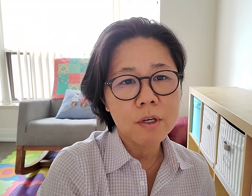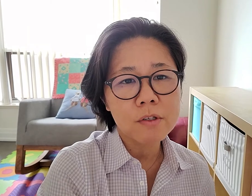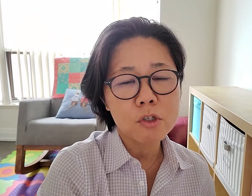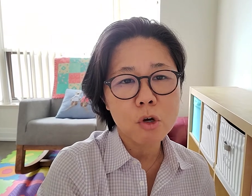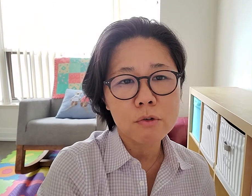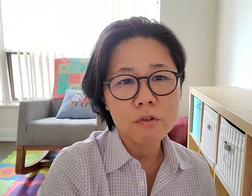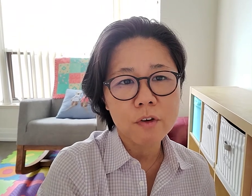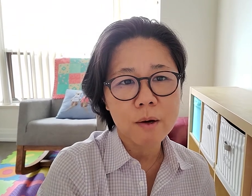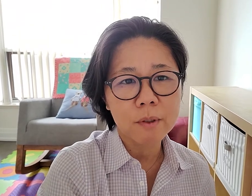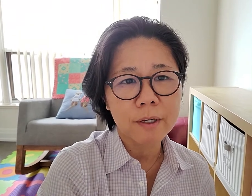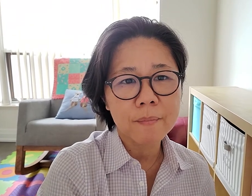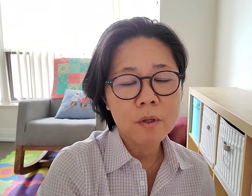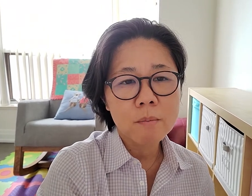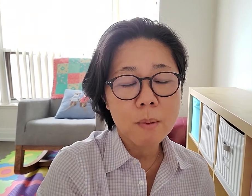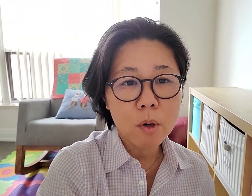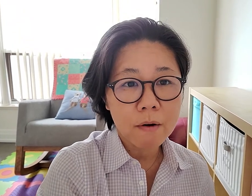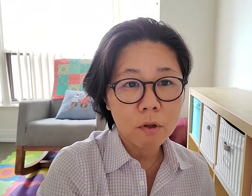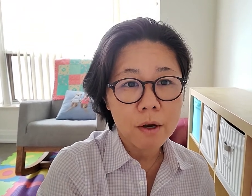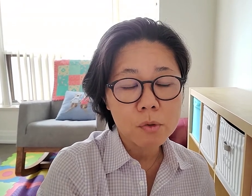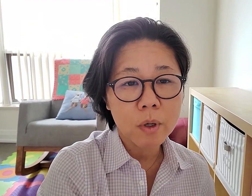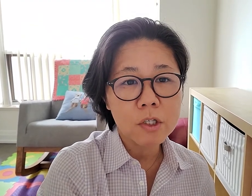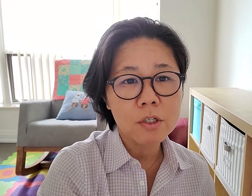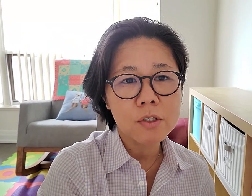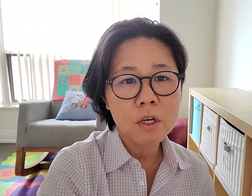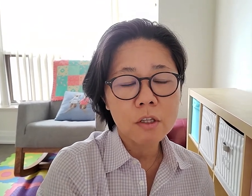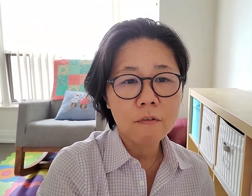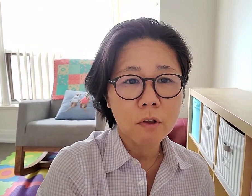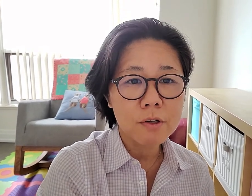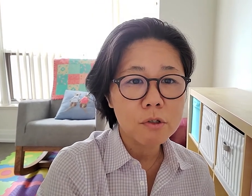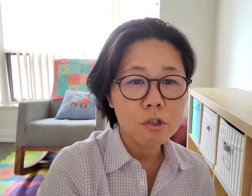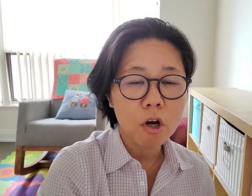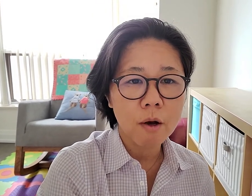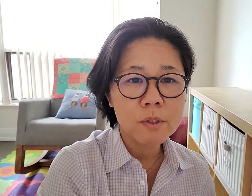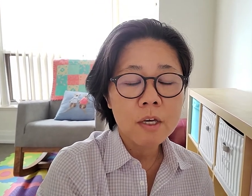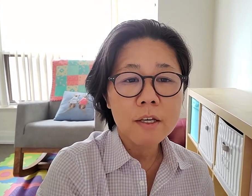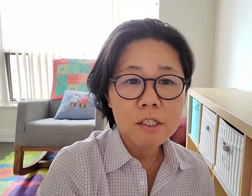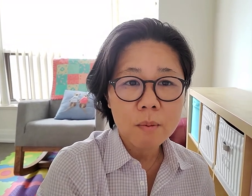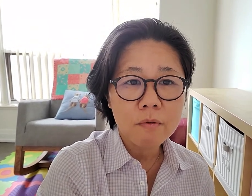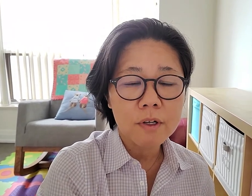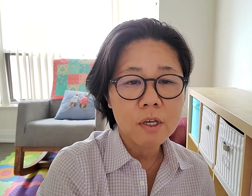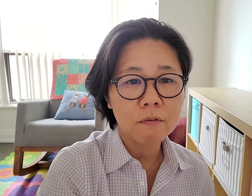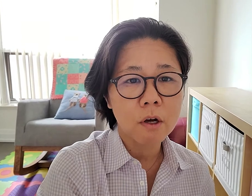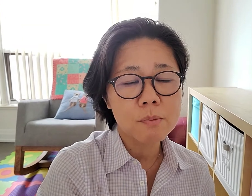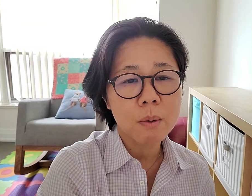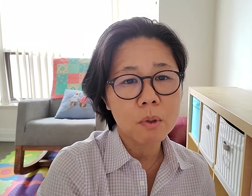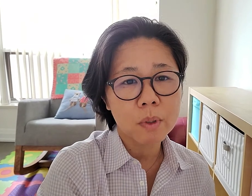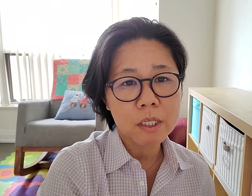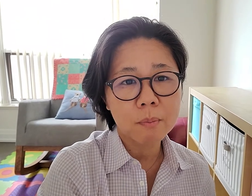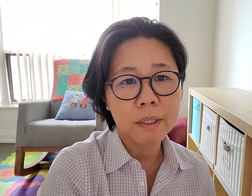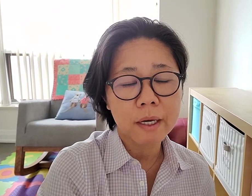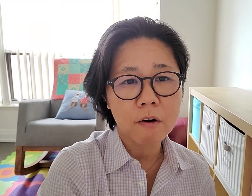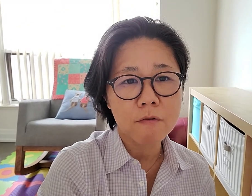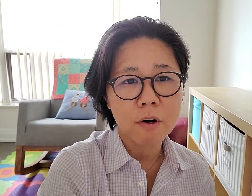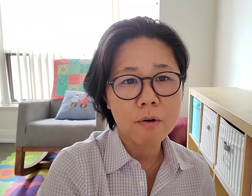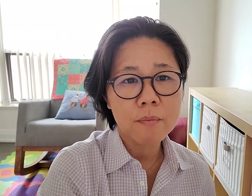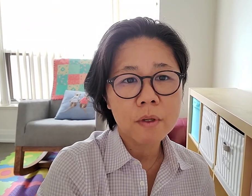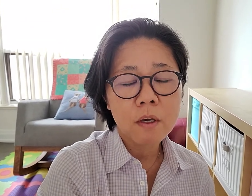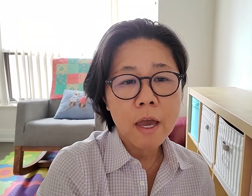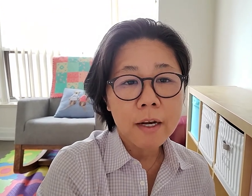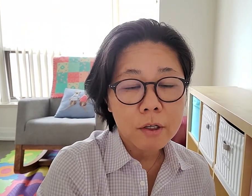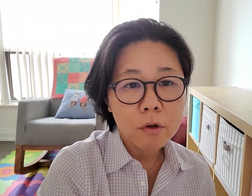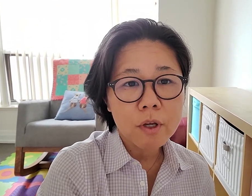our communities and chosen family. People have lost wages, they've lost their jobs, and some of us have lost people we deeply care